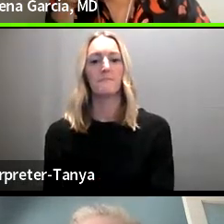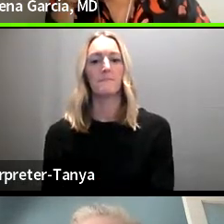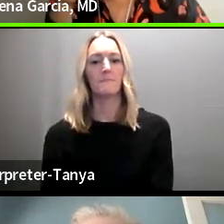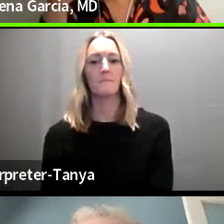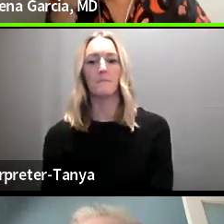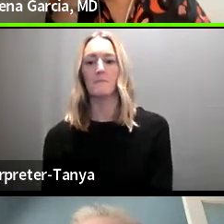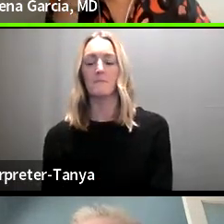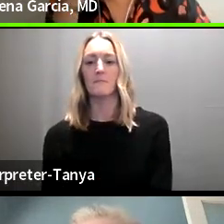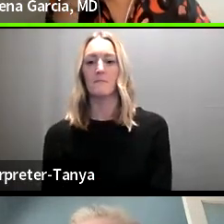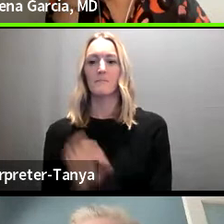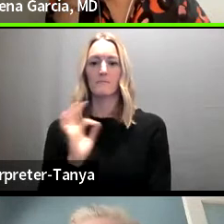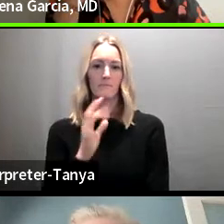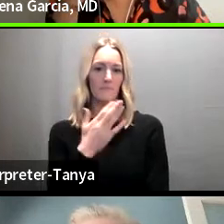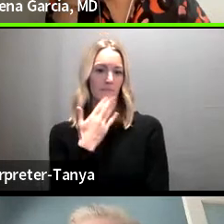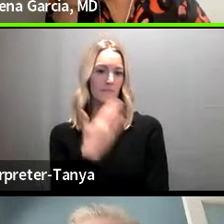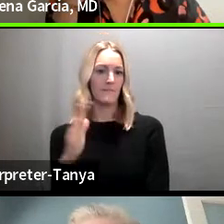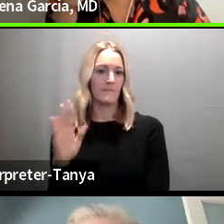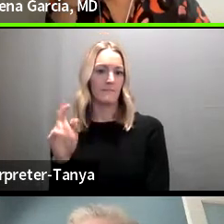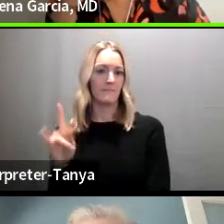Thank you, Becky.